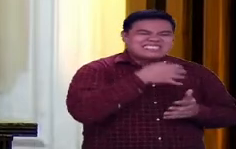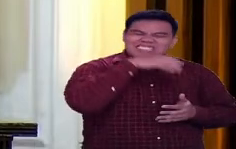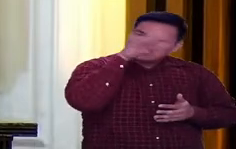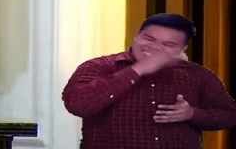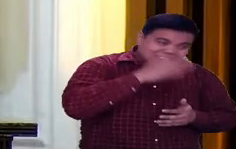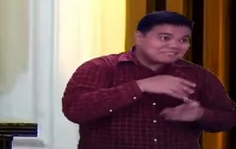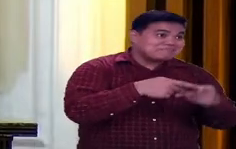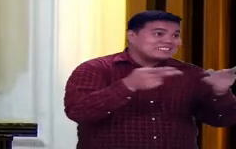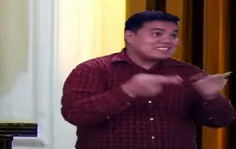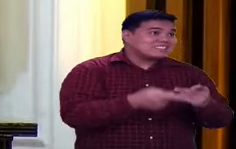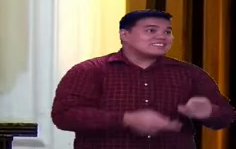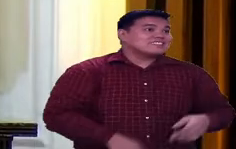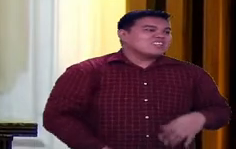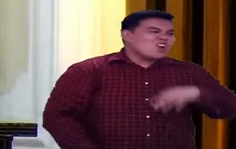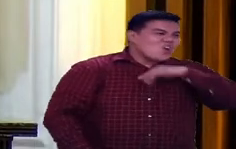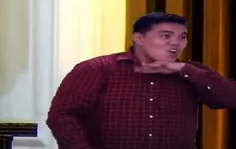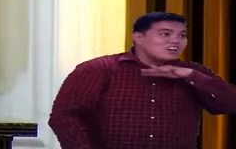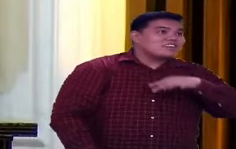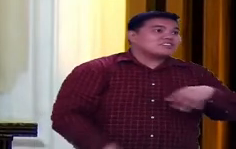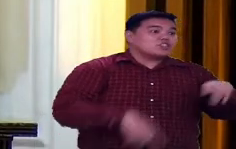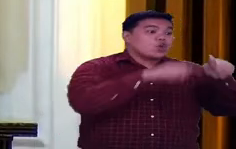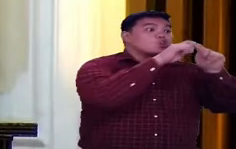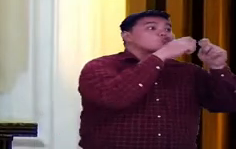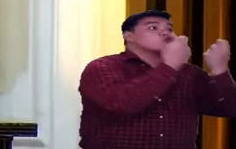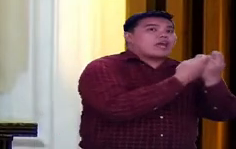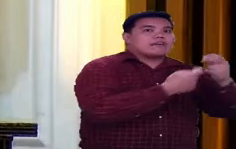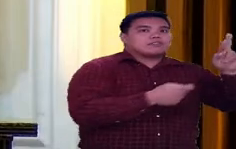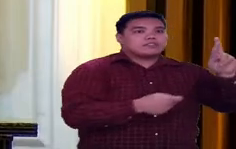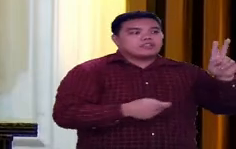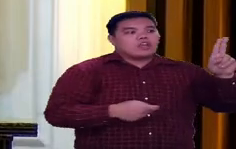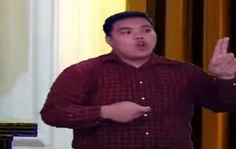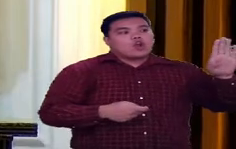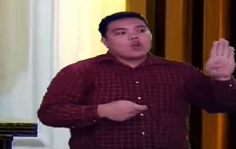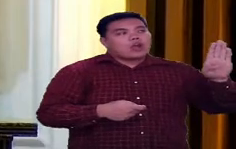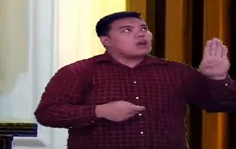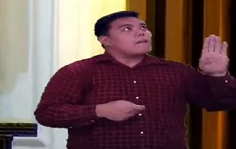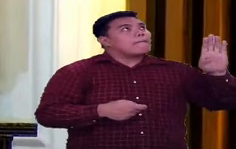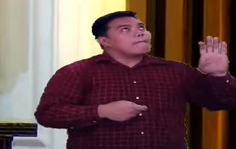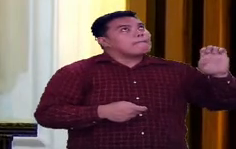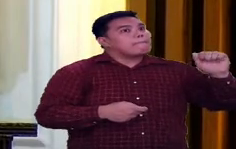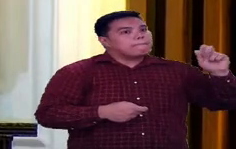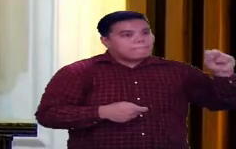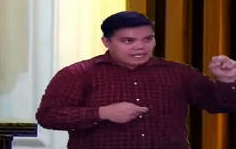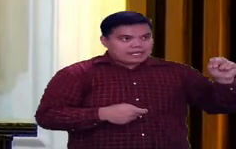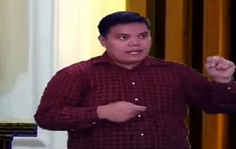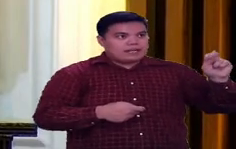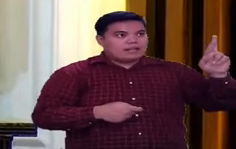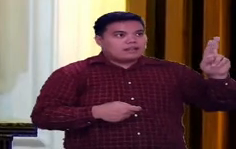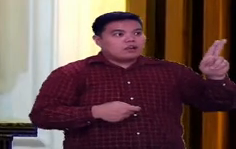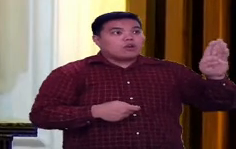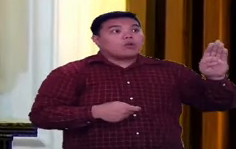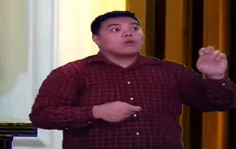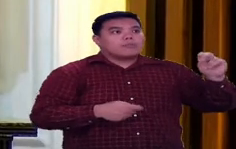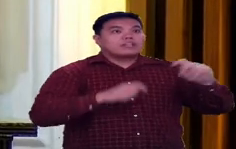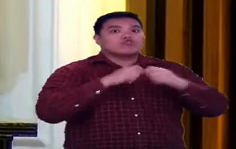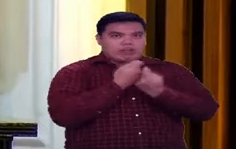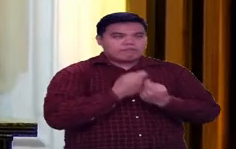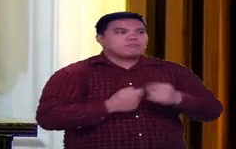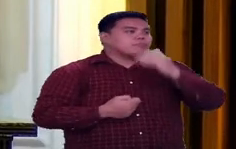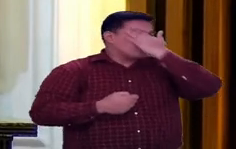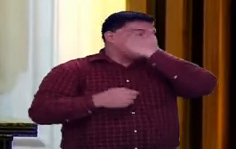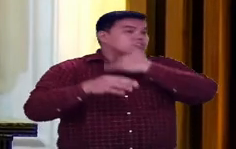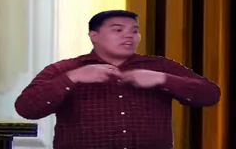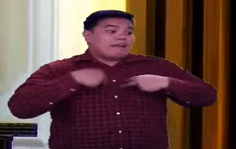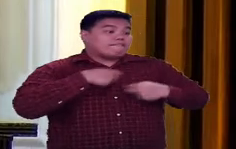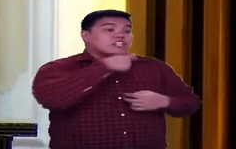going. This is where the tribes of Reuben and Gad had inhabited. It was